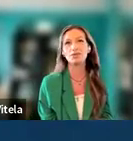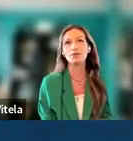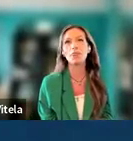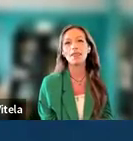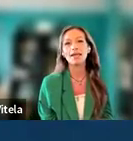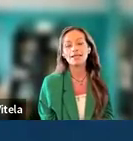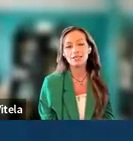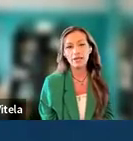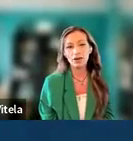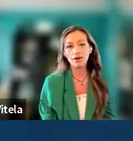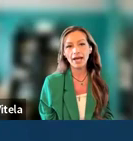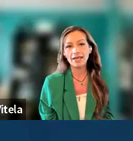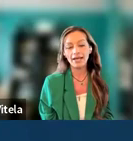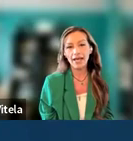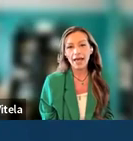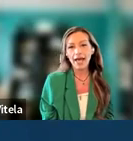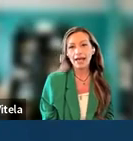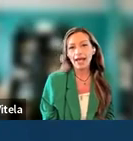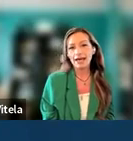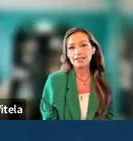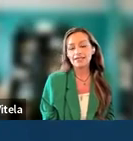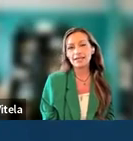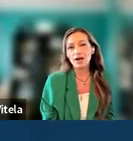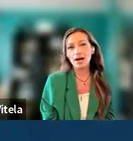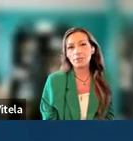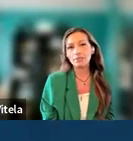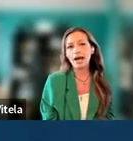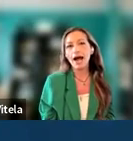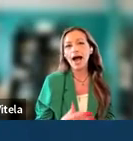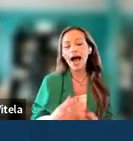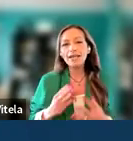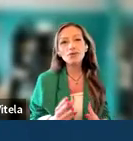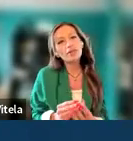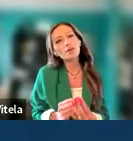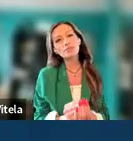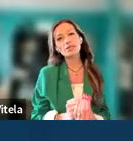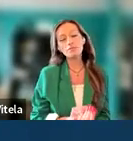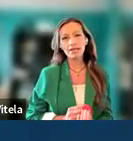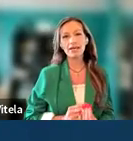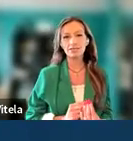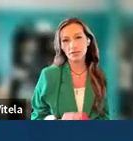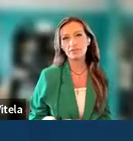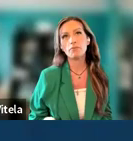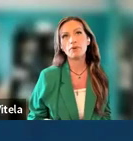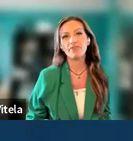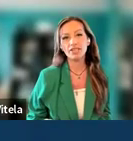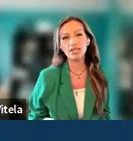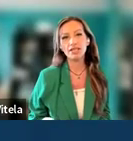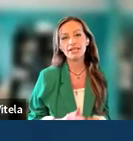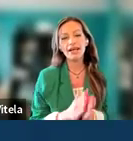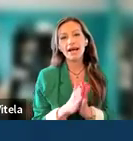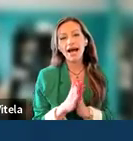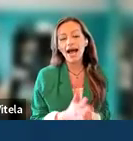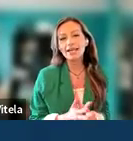learning to be an RN. And I knew that it was going to be a stressful